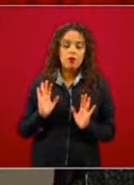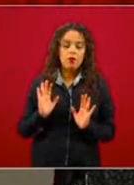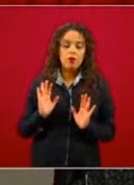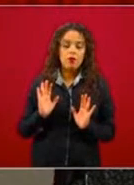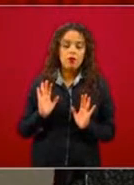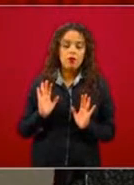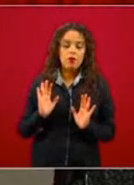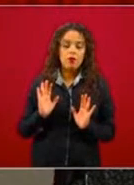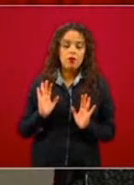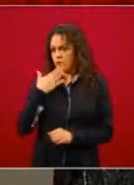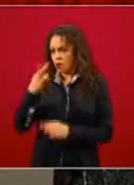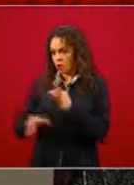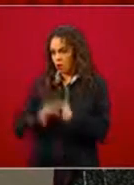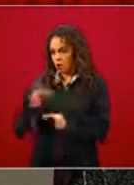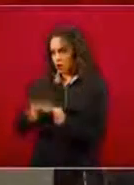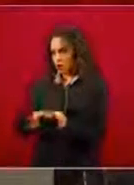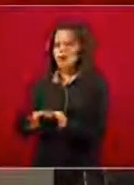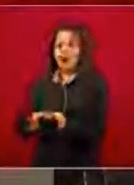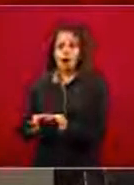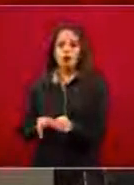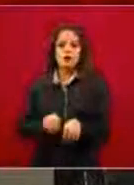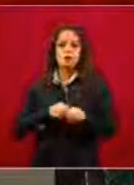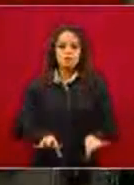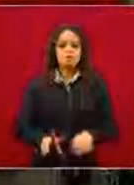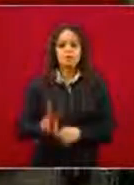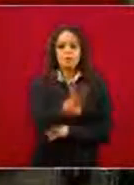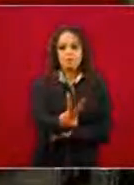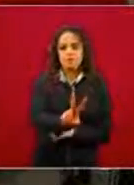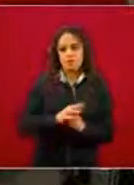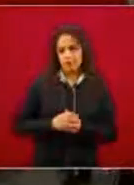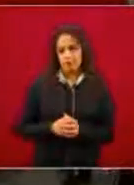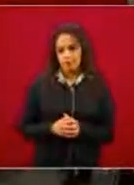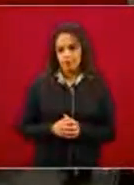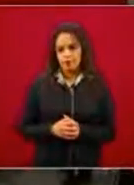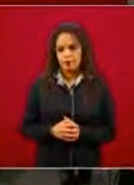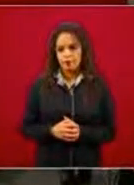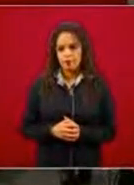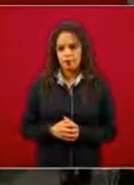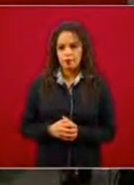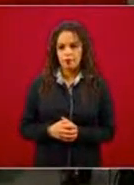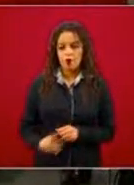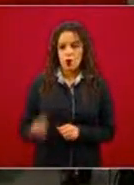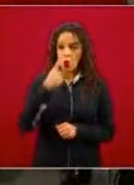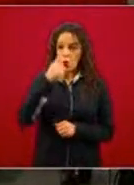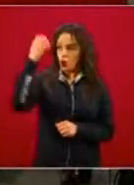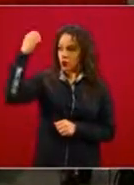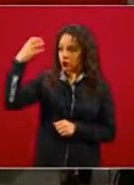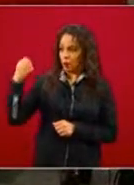will consider the matter as solved and again will be presented on Friday.